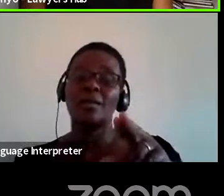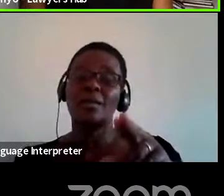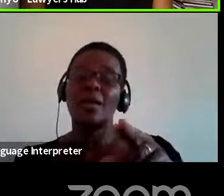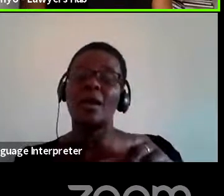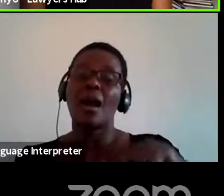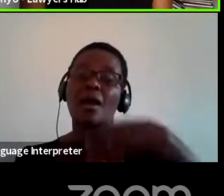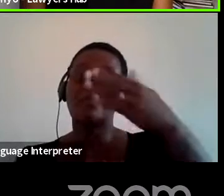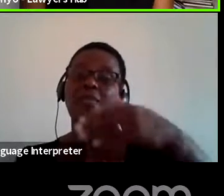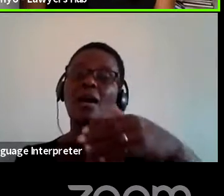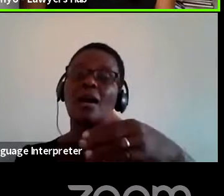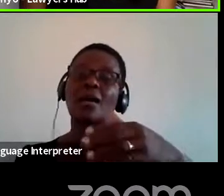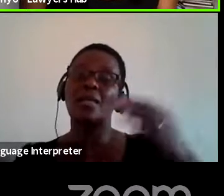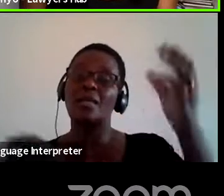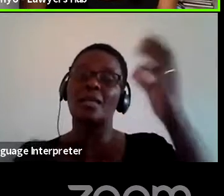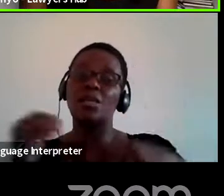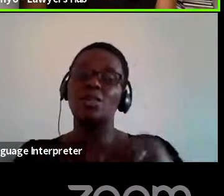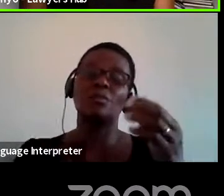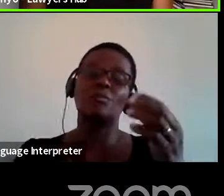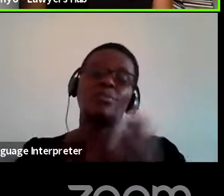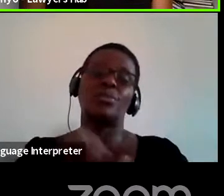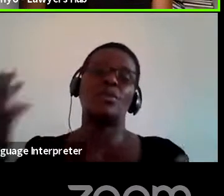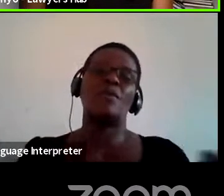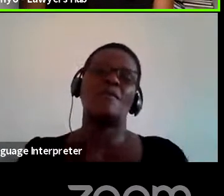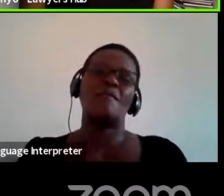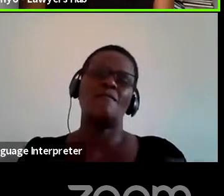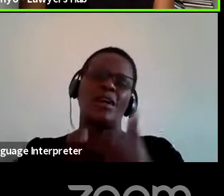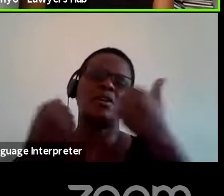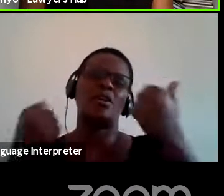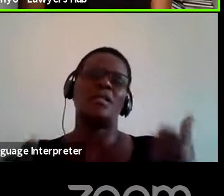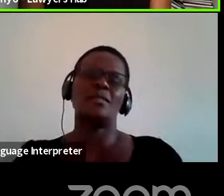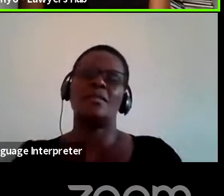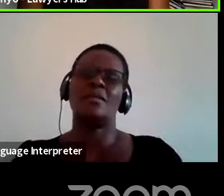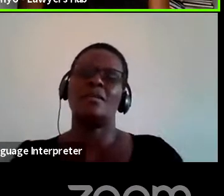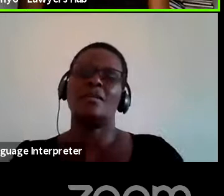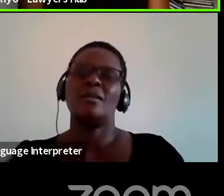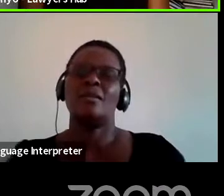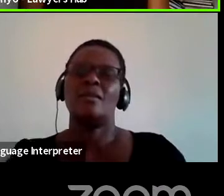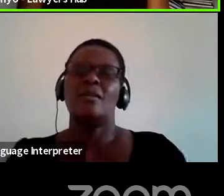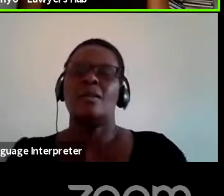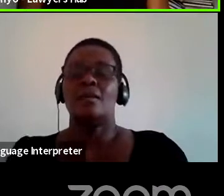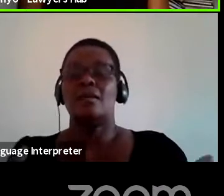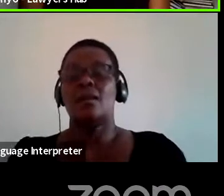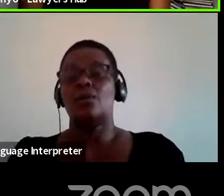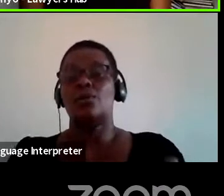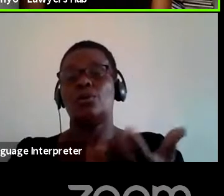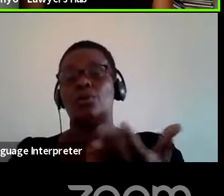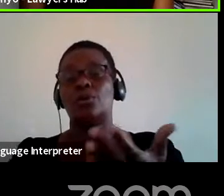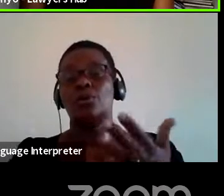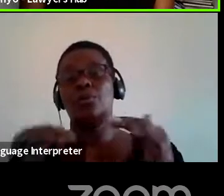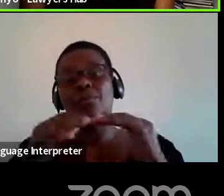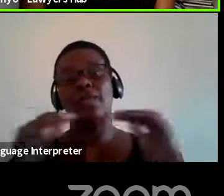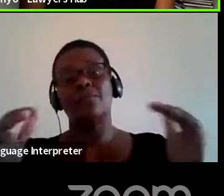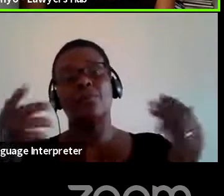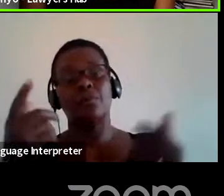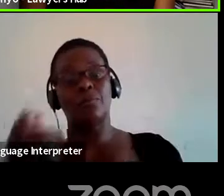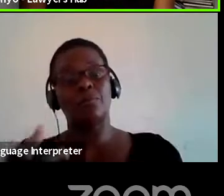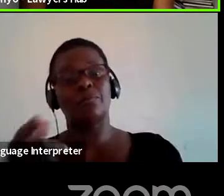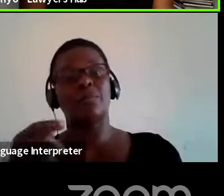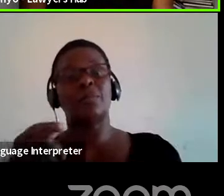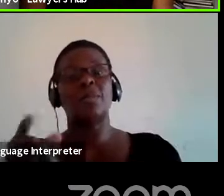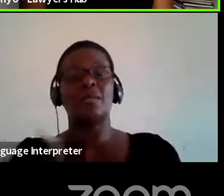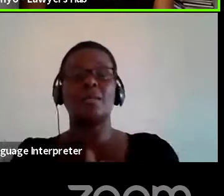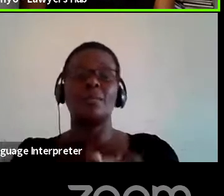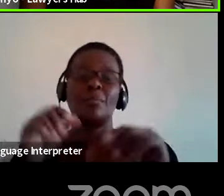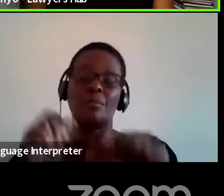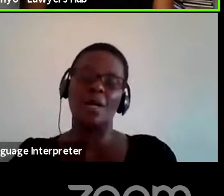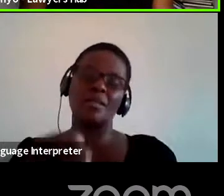And if that happened now with the internet penetration and the use of these online platforms, then it would be terrible to have maybe content up 2 hours